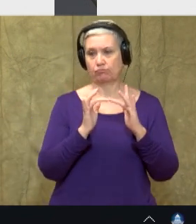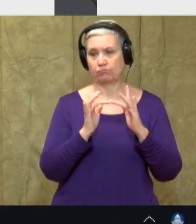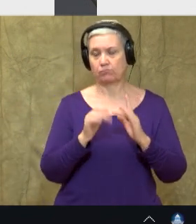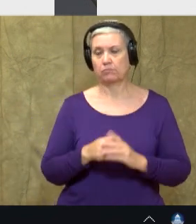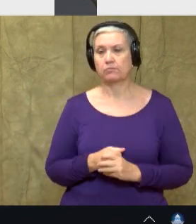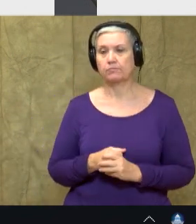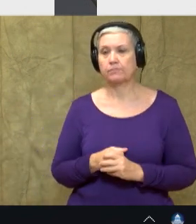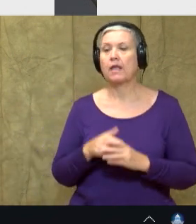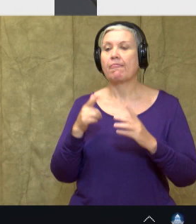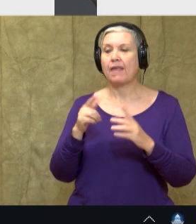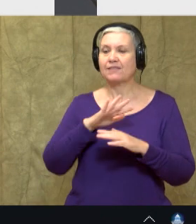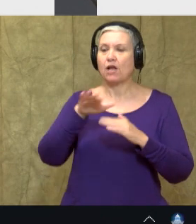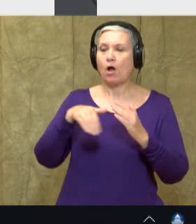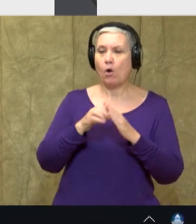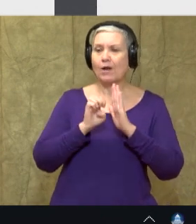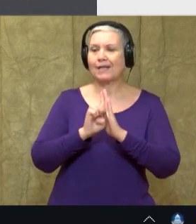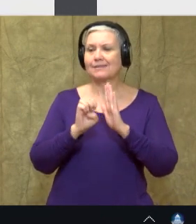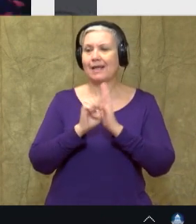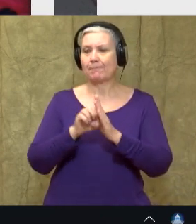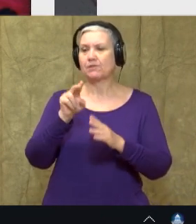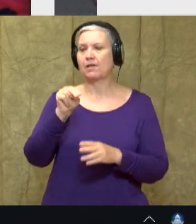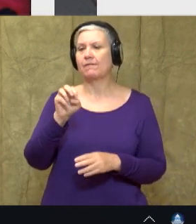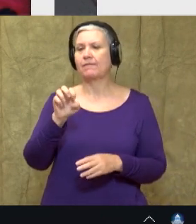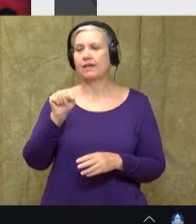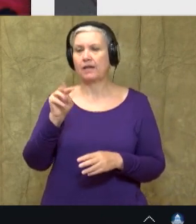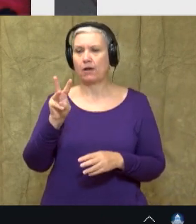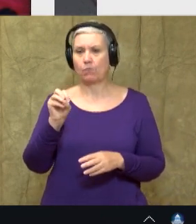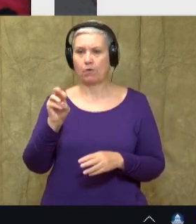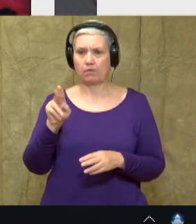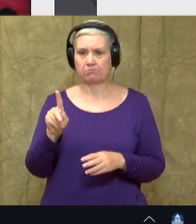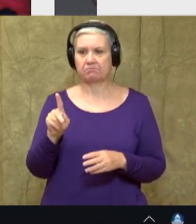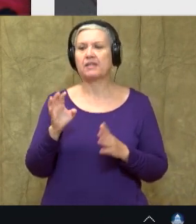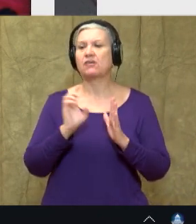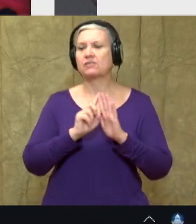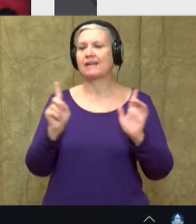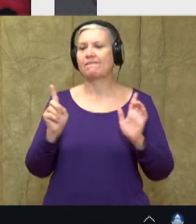of a network. Let's look at some different examples.